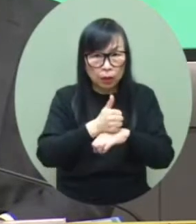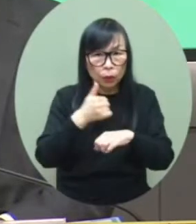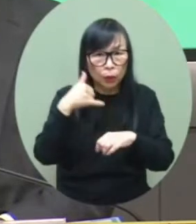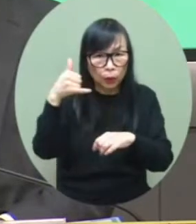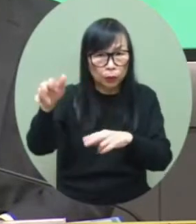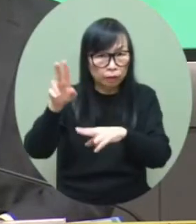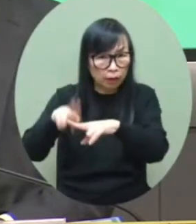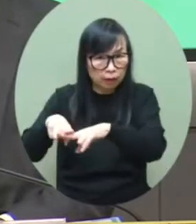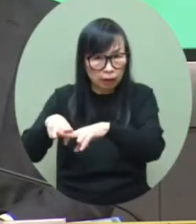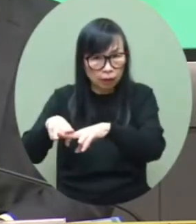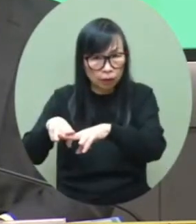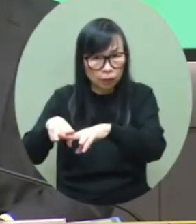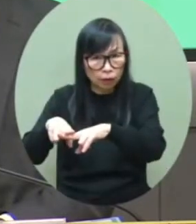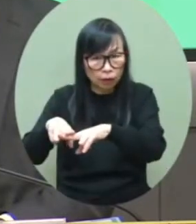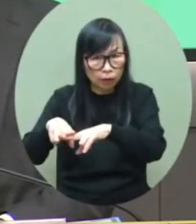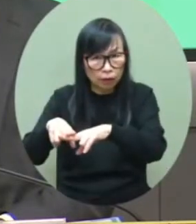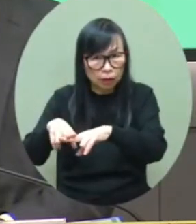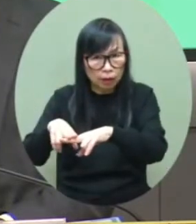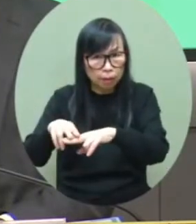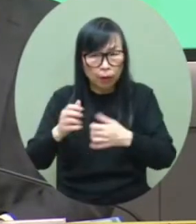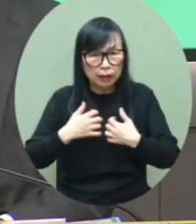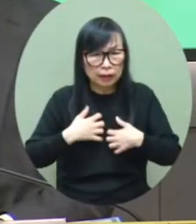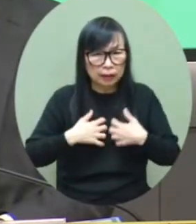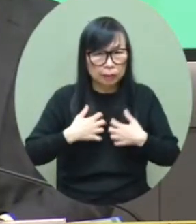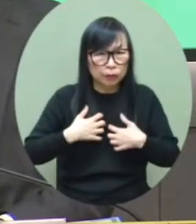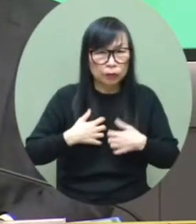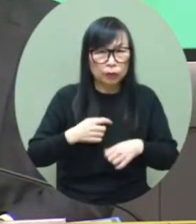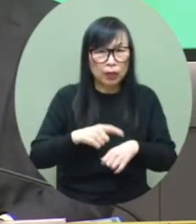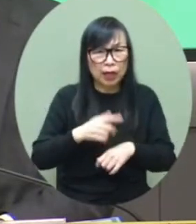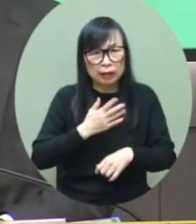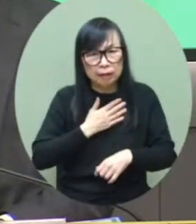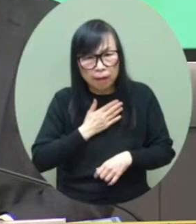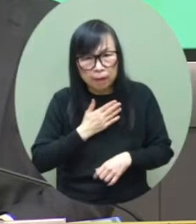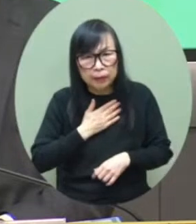we let people know that half of the population, some 3.6